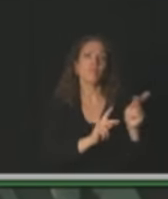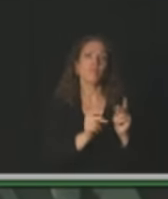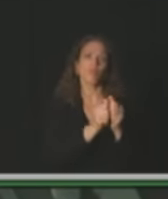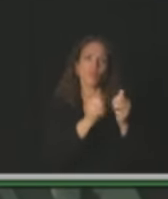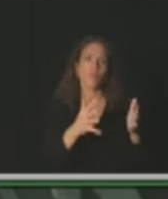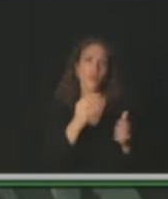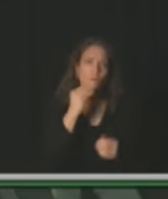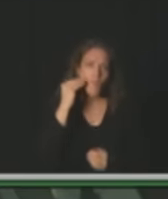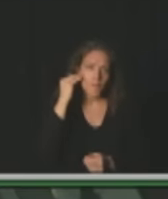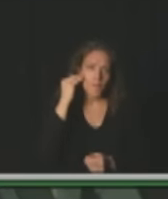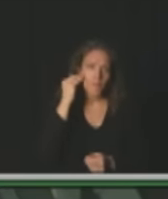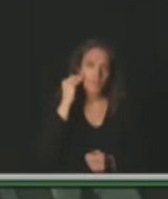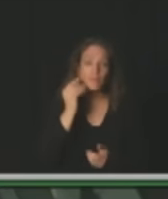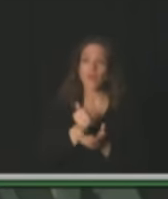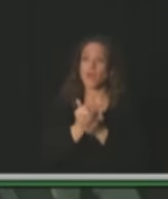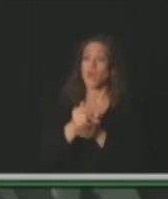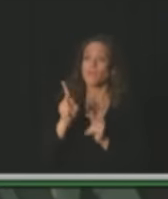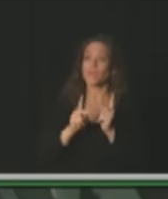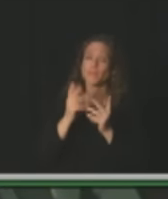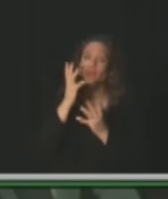Help those who are sad.